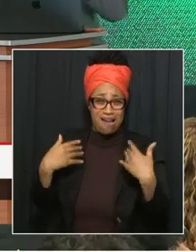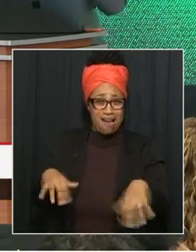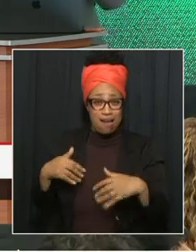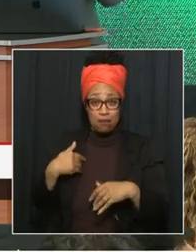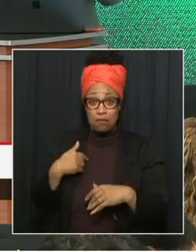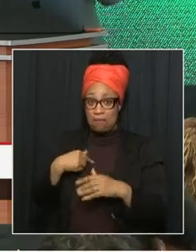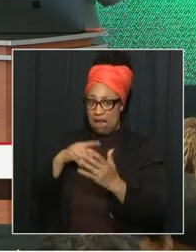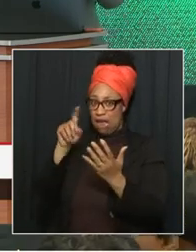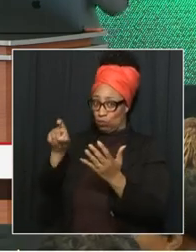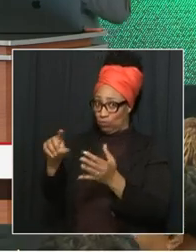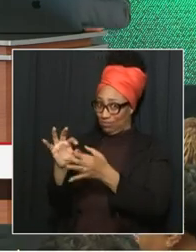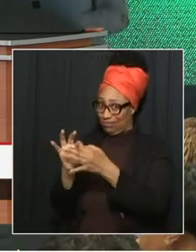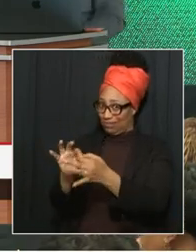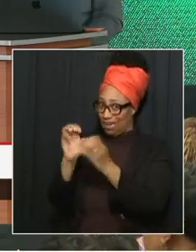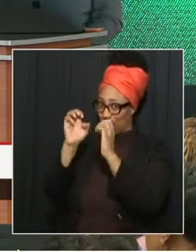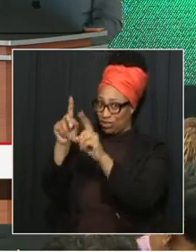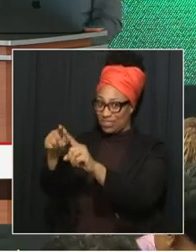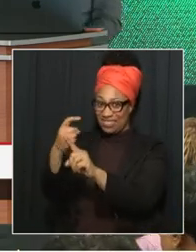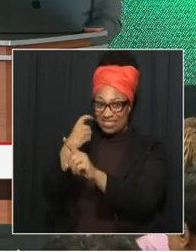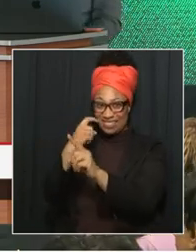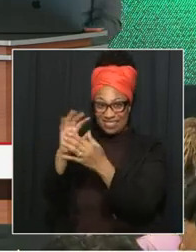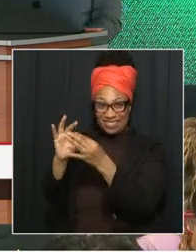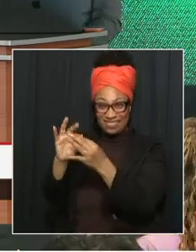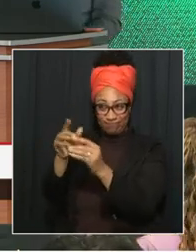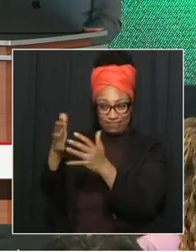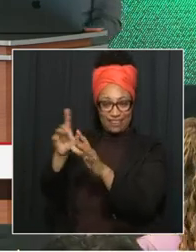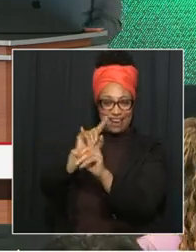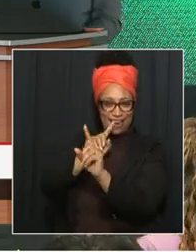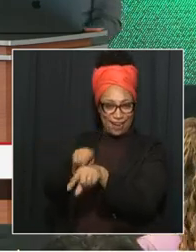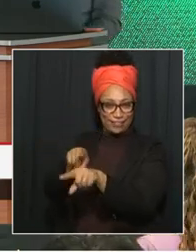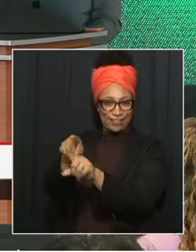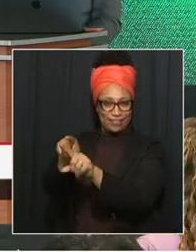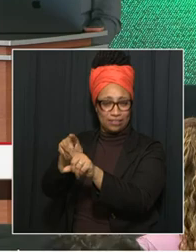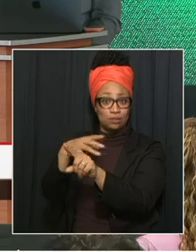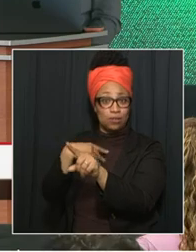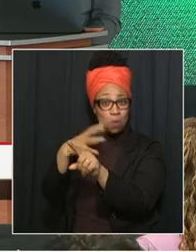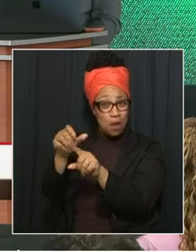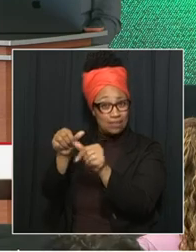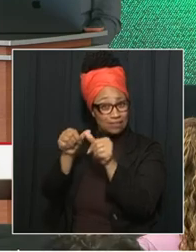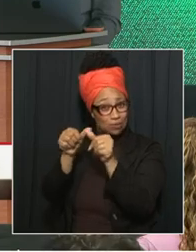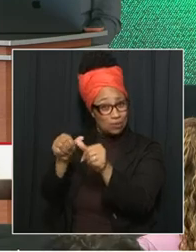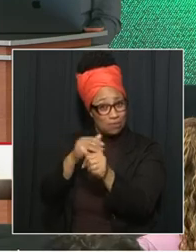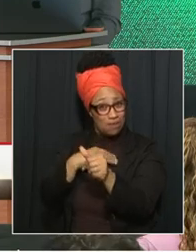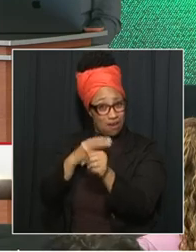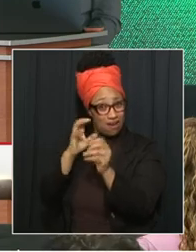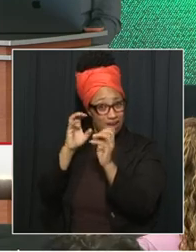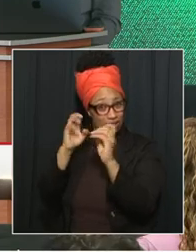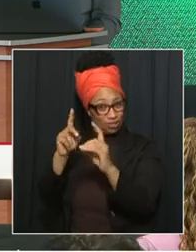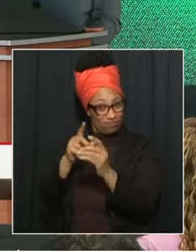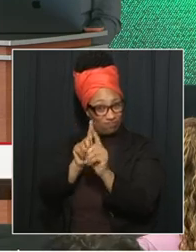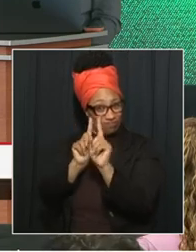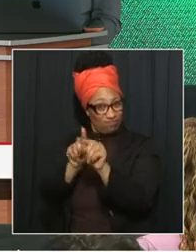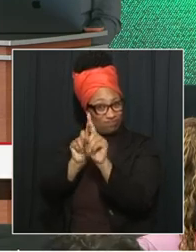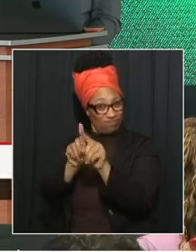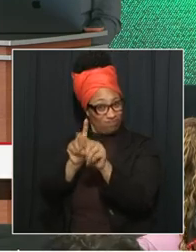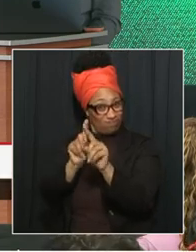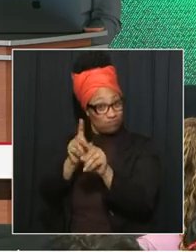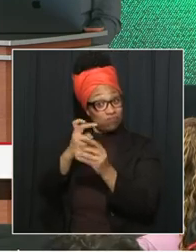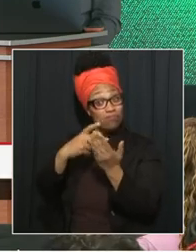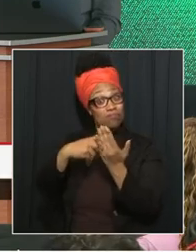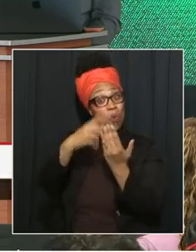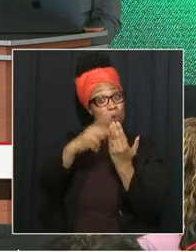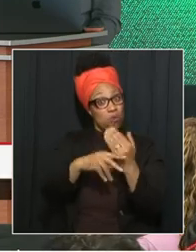in continuing my education through a subsidized program, and it's good to know that DPR may have something there of interest for